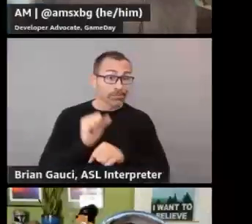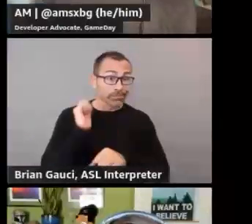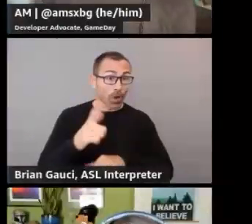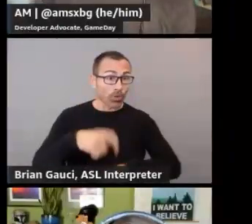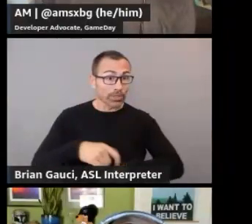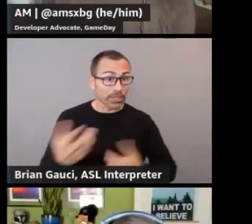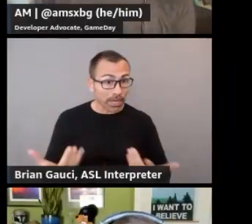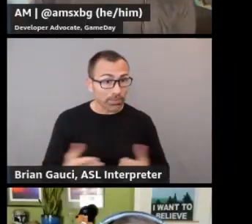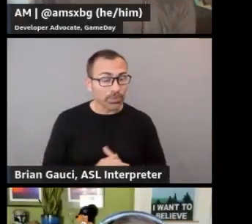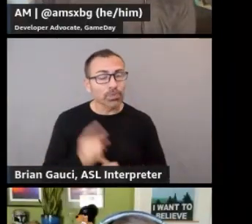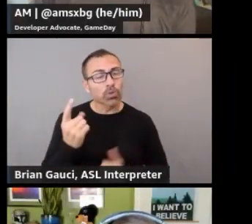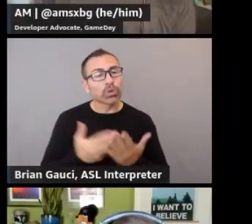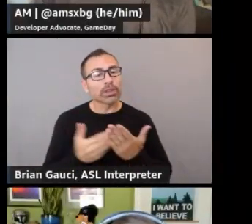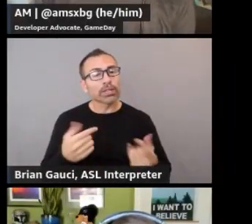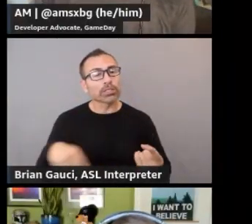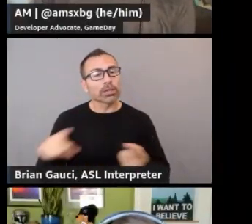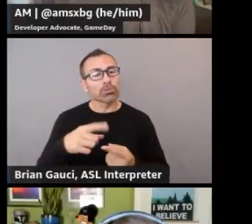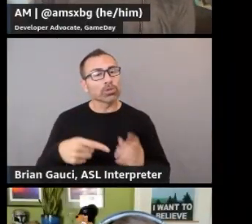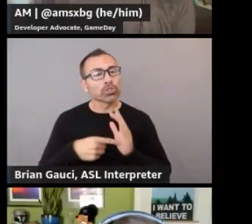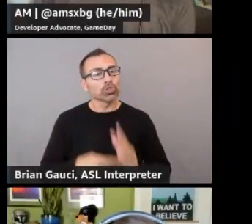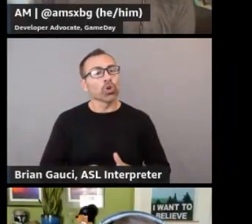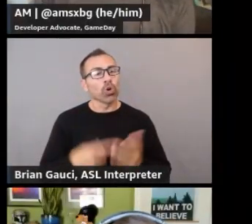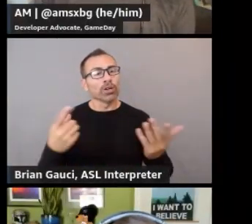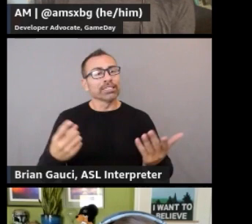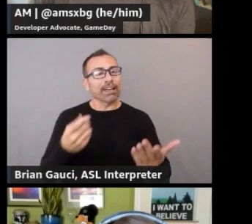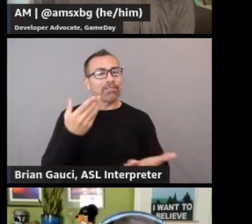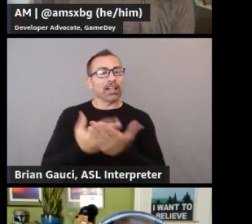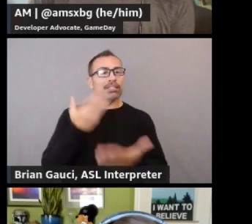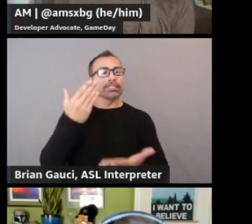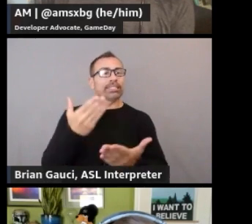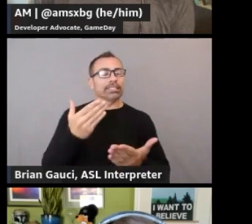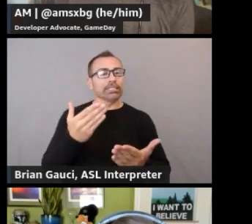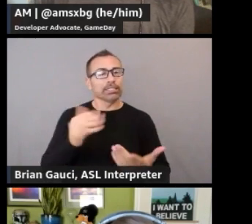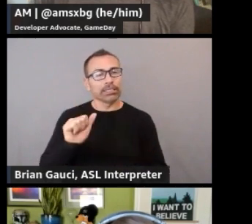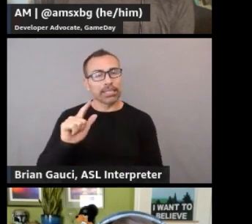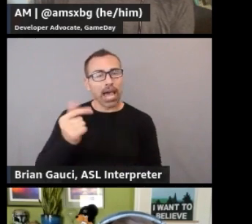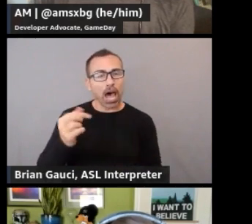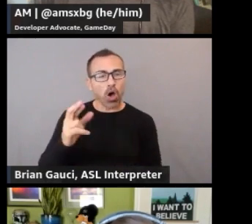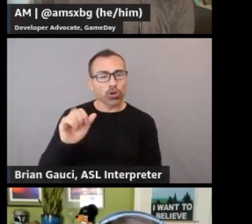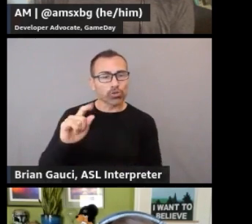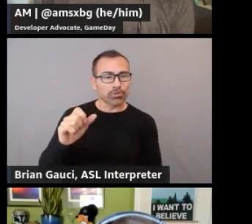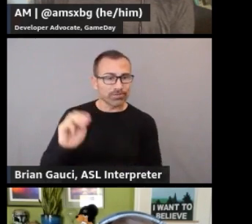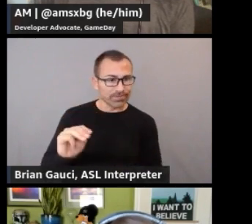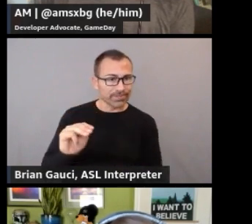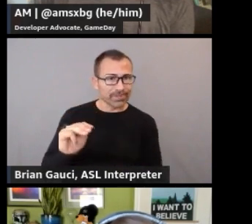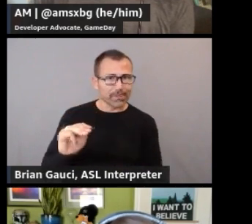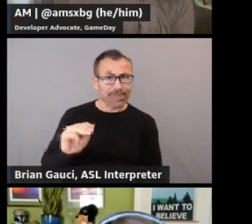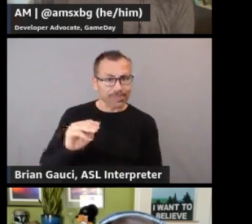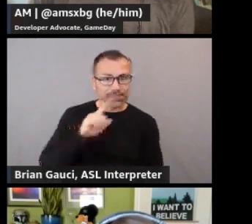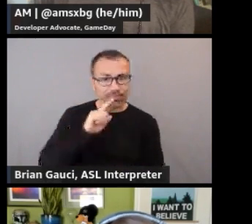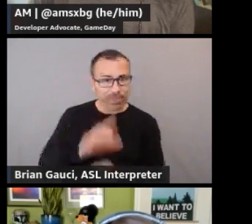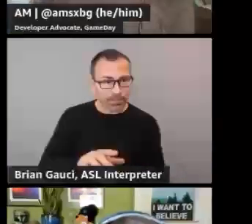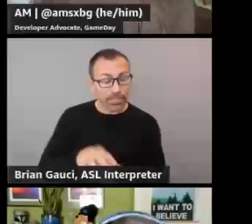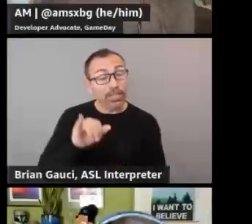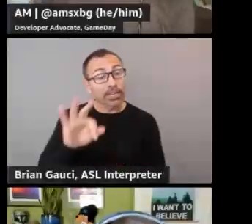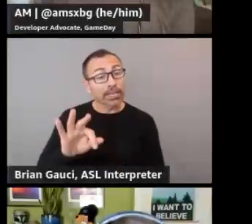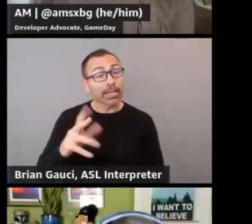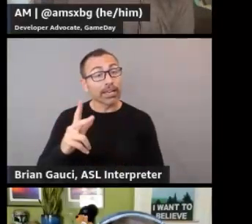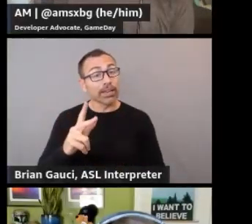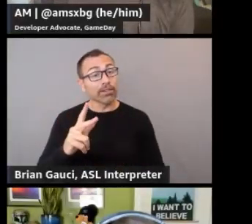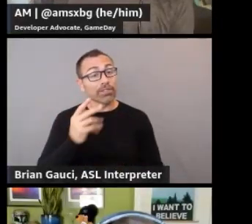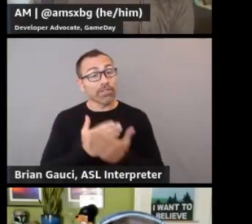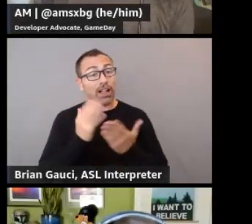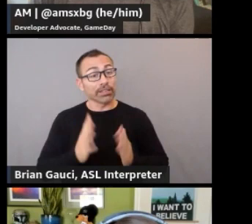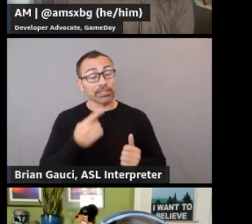is that validation algorithm actually gives you a guarantee that if the validator says, yep, your policies are